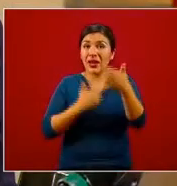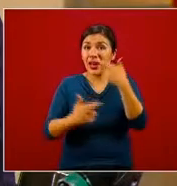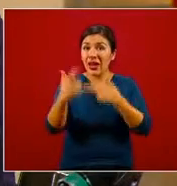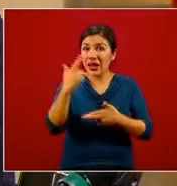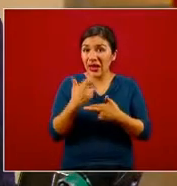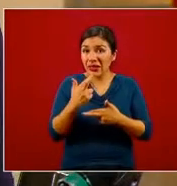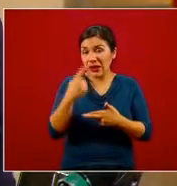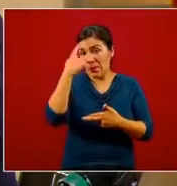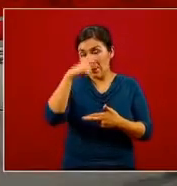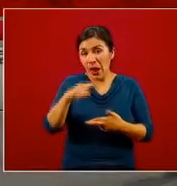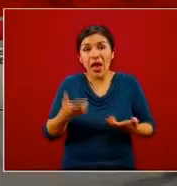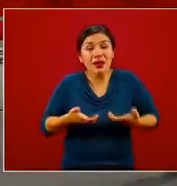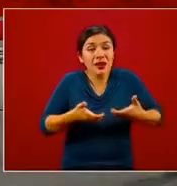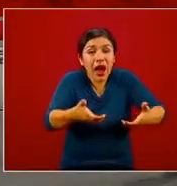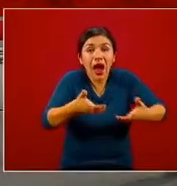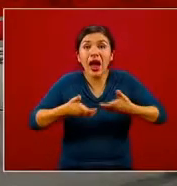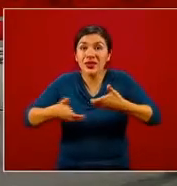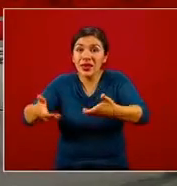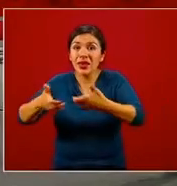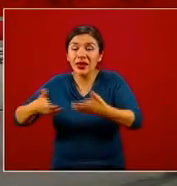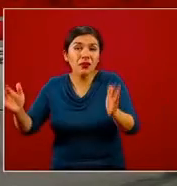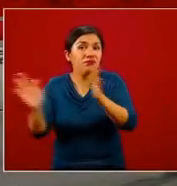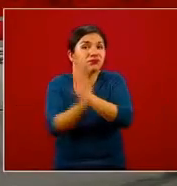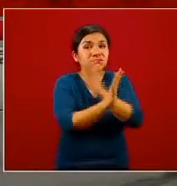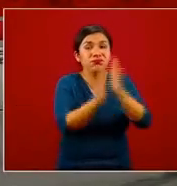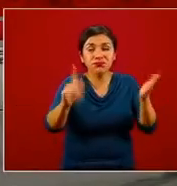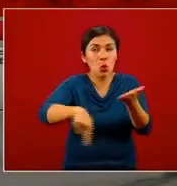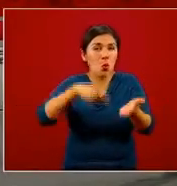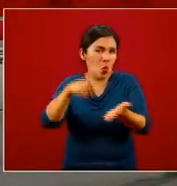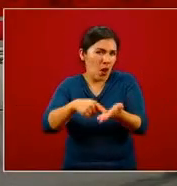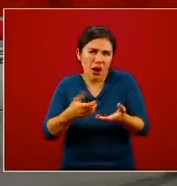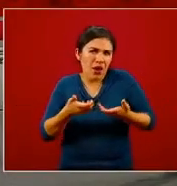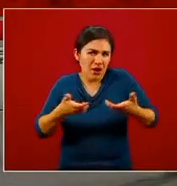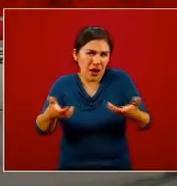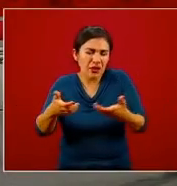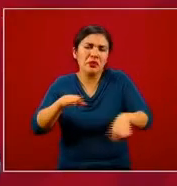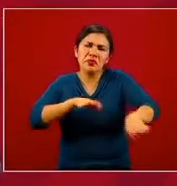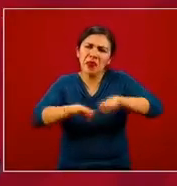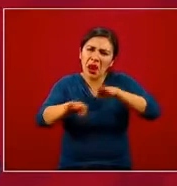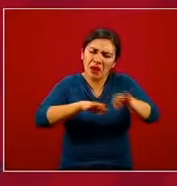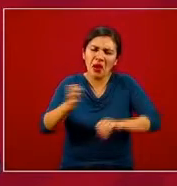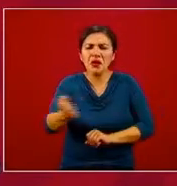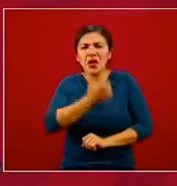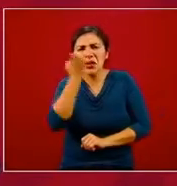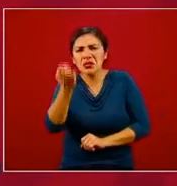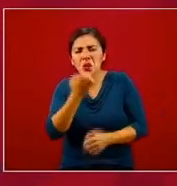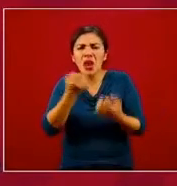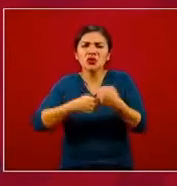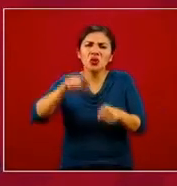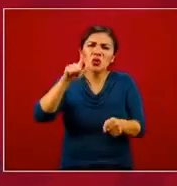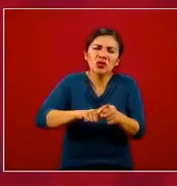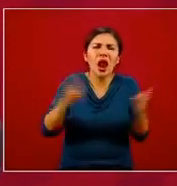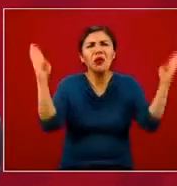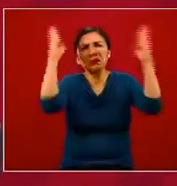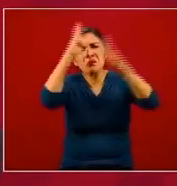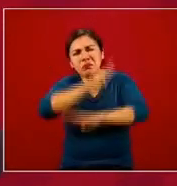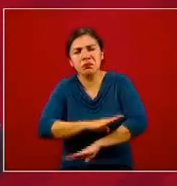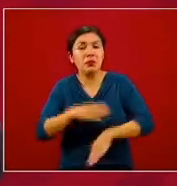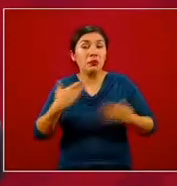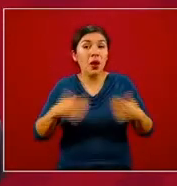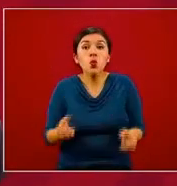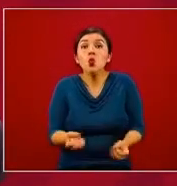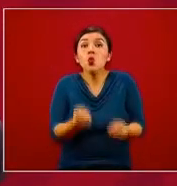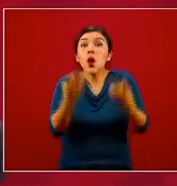One of the elements identified is that the number of people who go back into public life